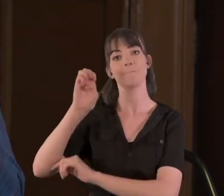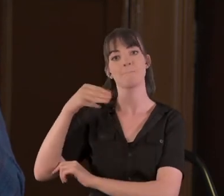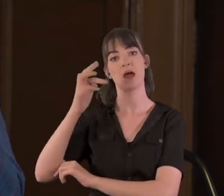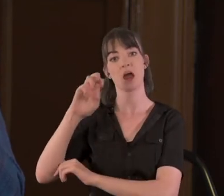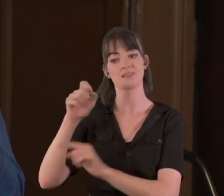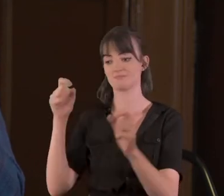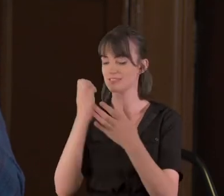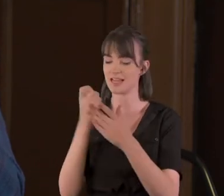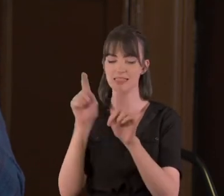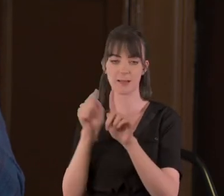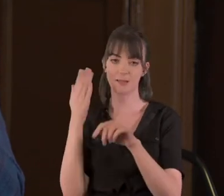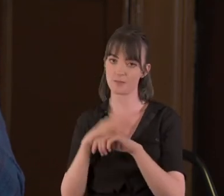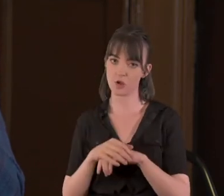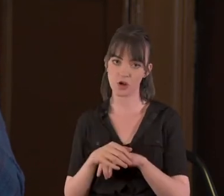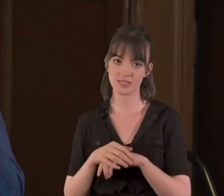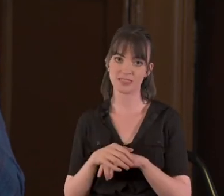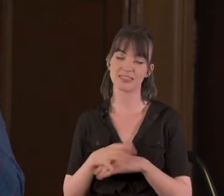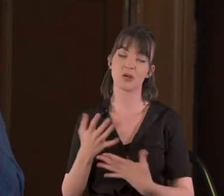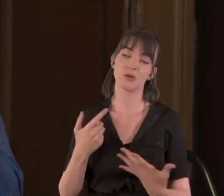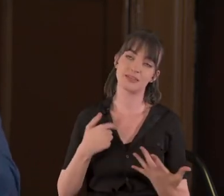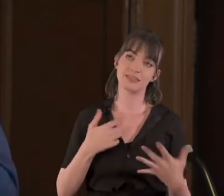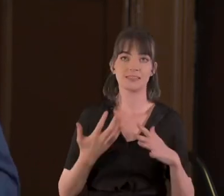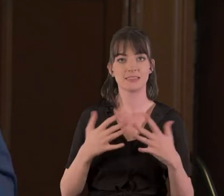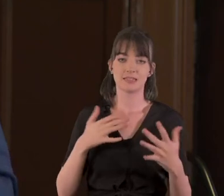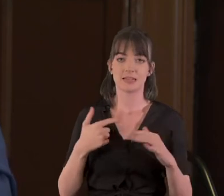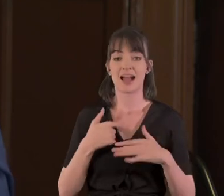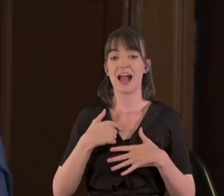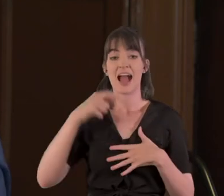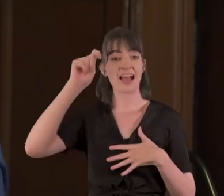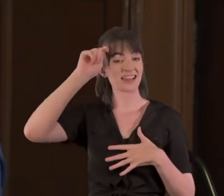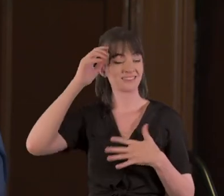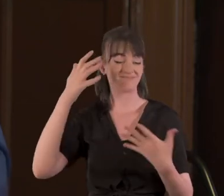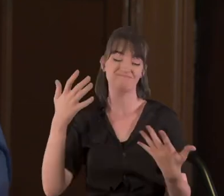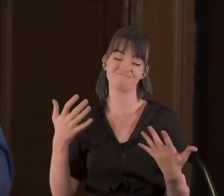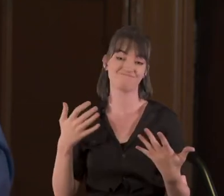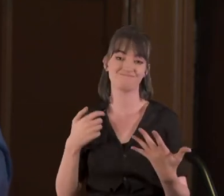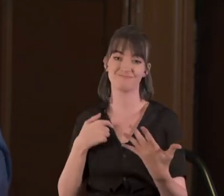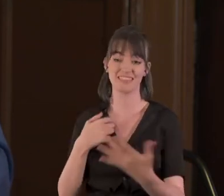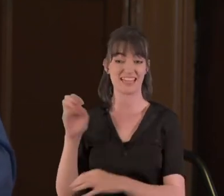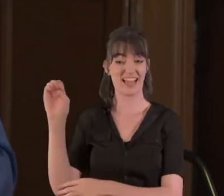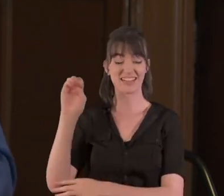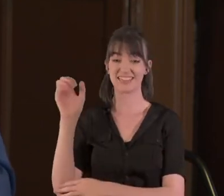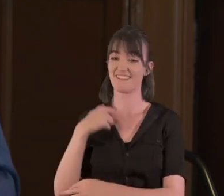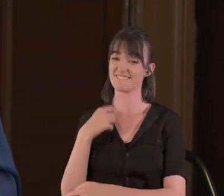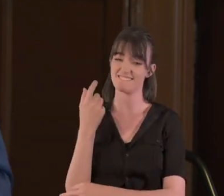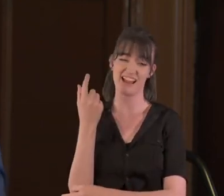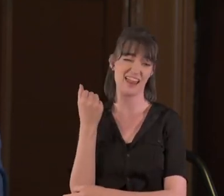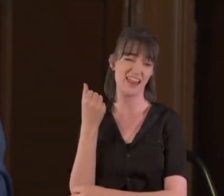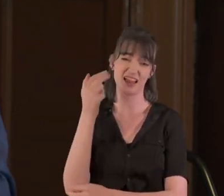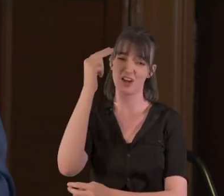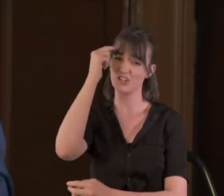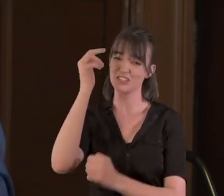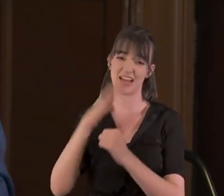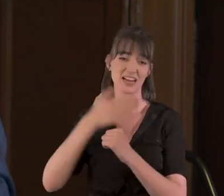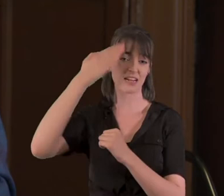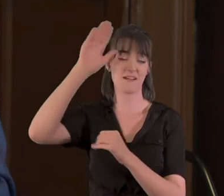I'm afraid, I think there continues to be very little understanding of Irish history, despite the